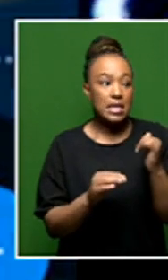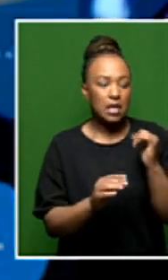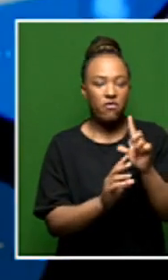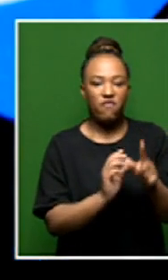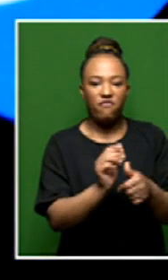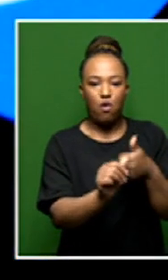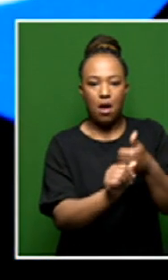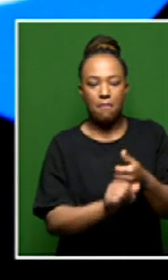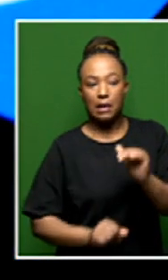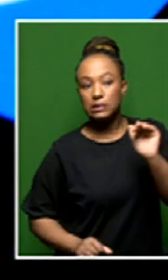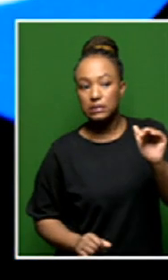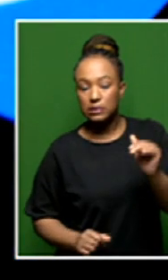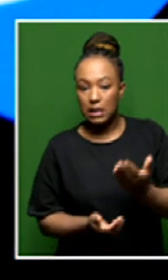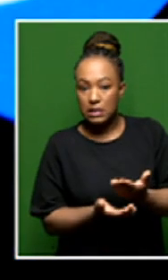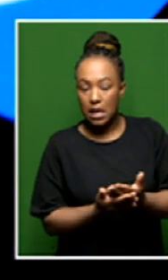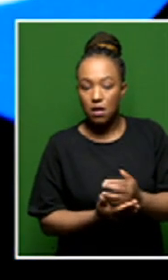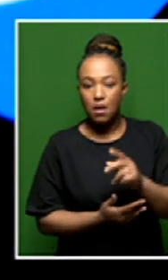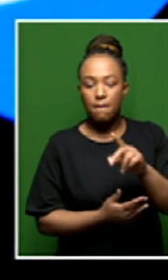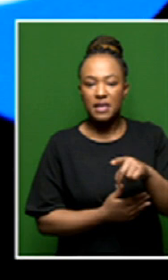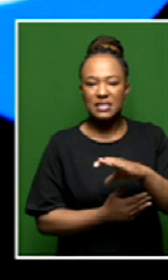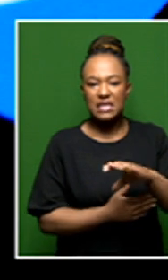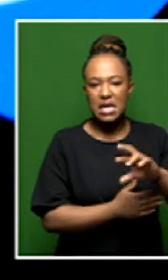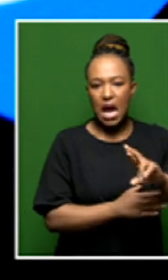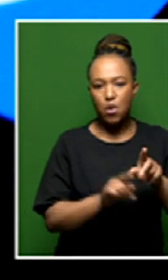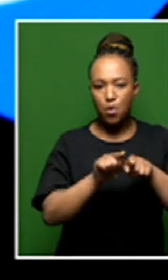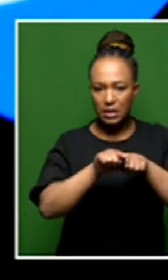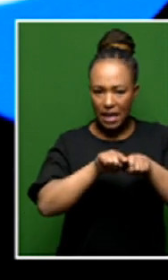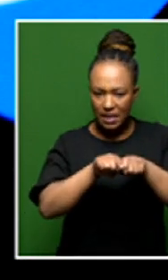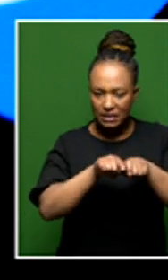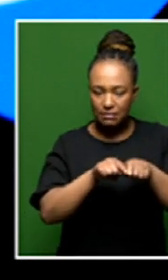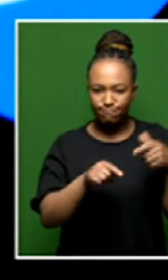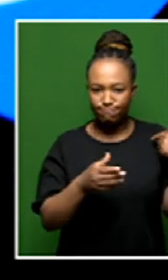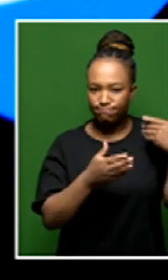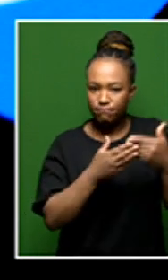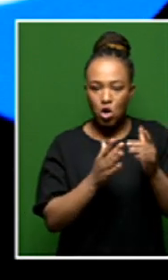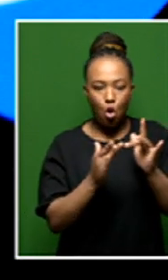yesterday about what had ensued with the PCR testing, and I haven't been in